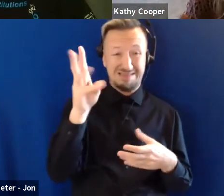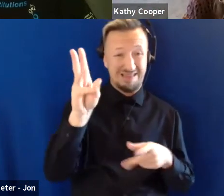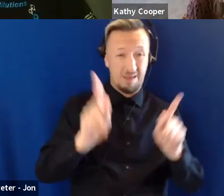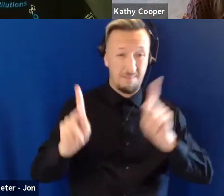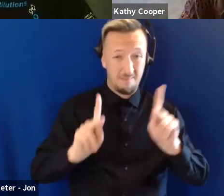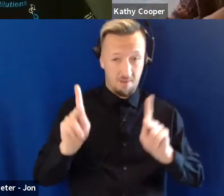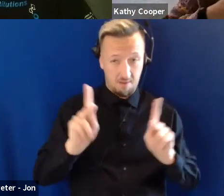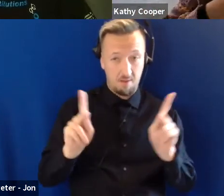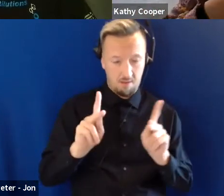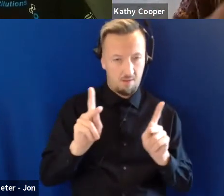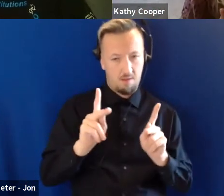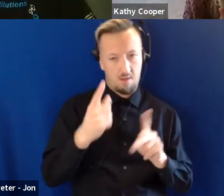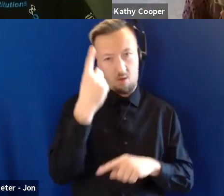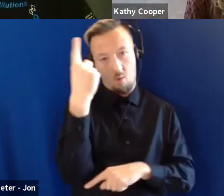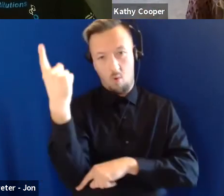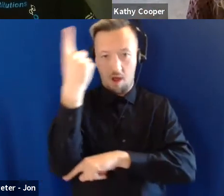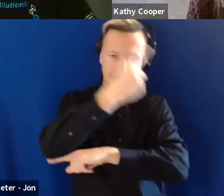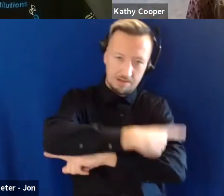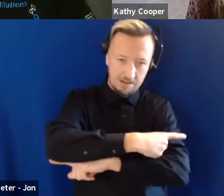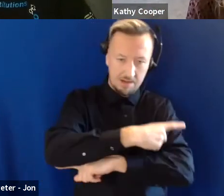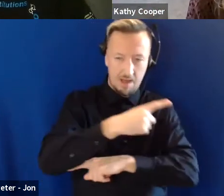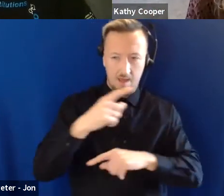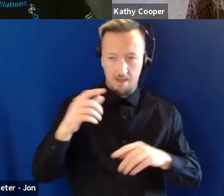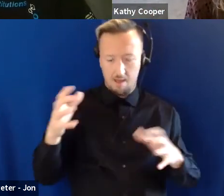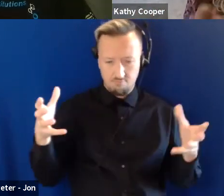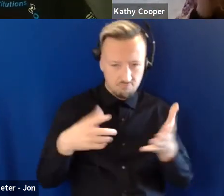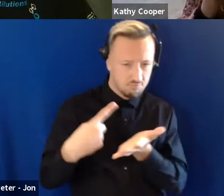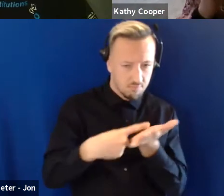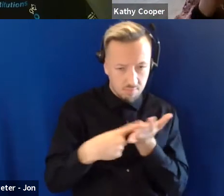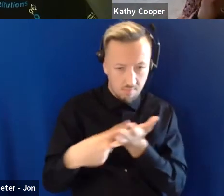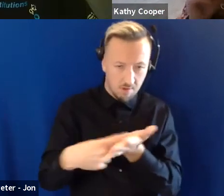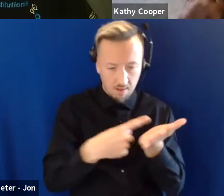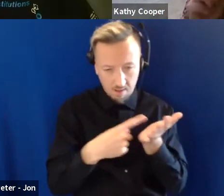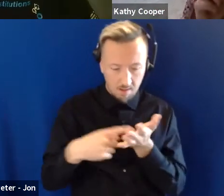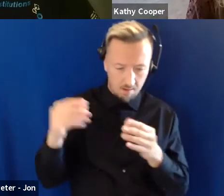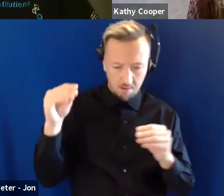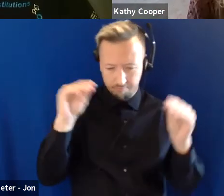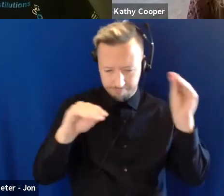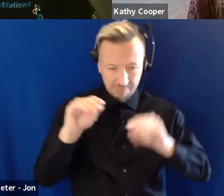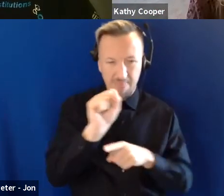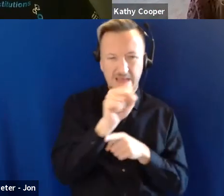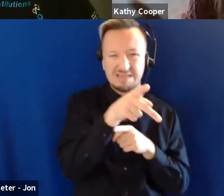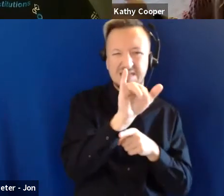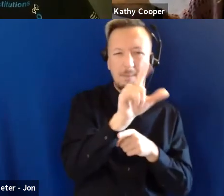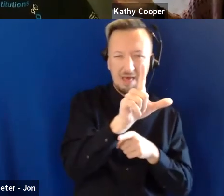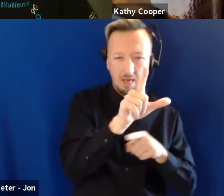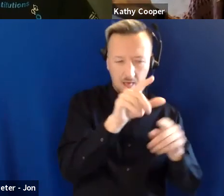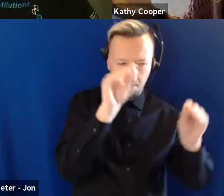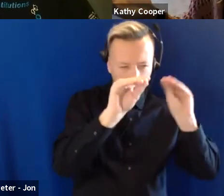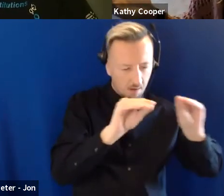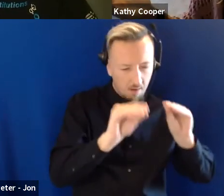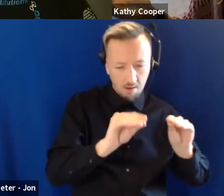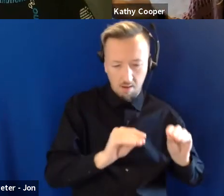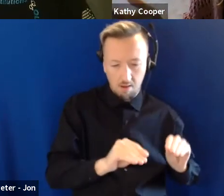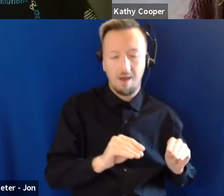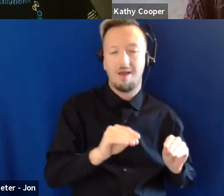entire day and put that spill together and agreed on every single piece of that spill. And so it's easy to get